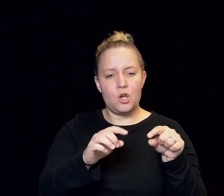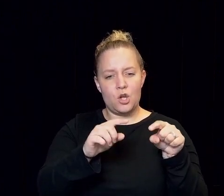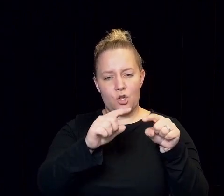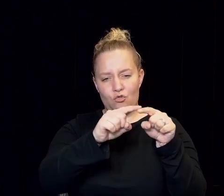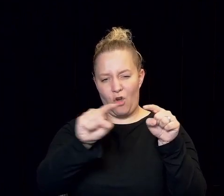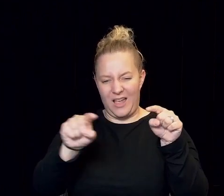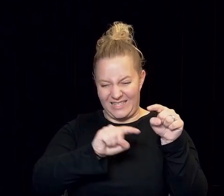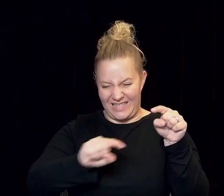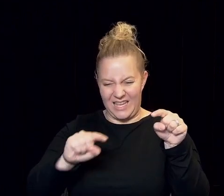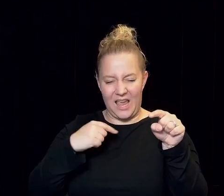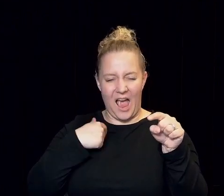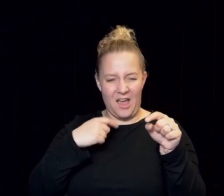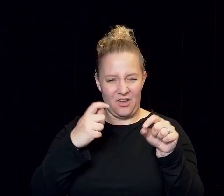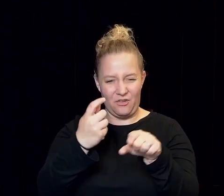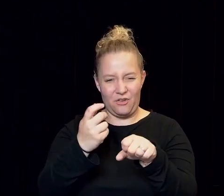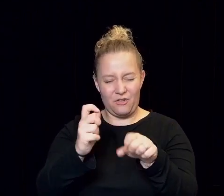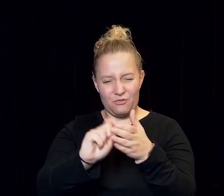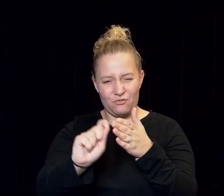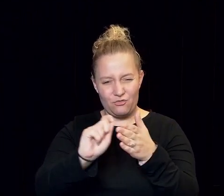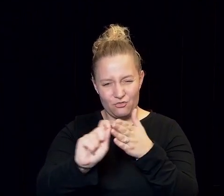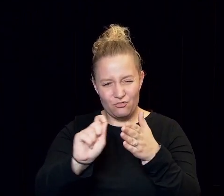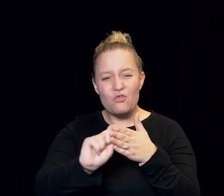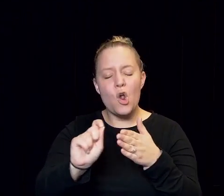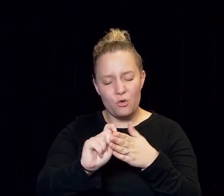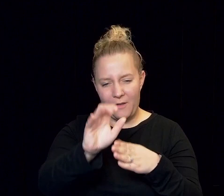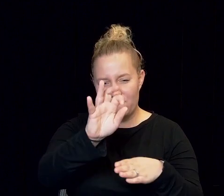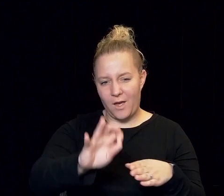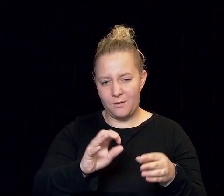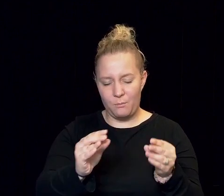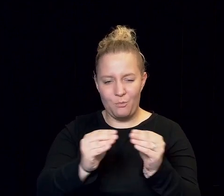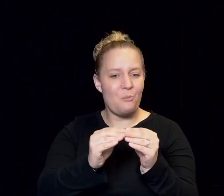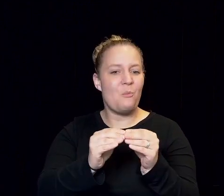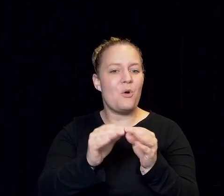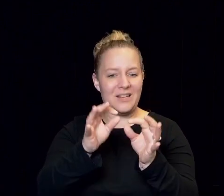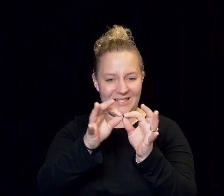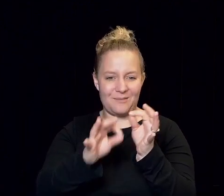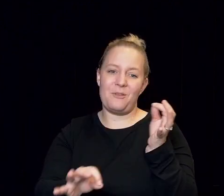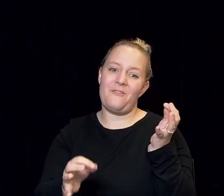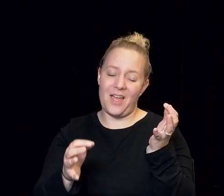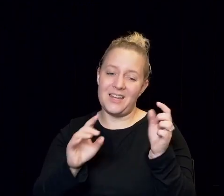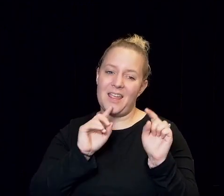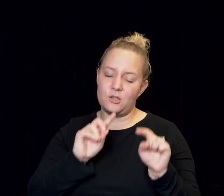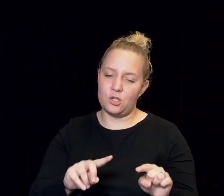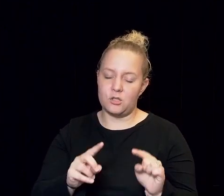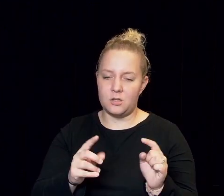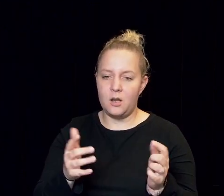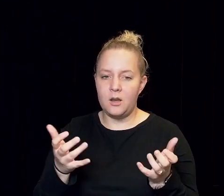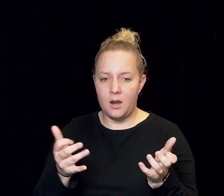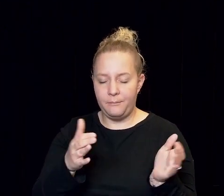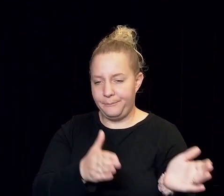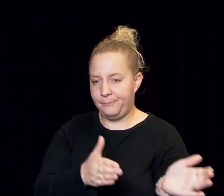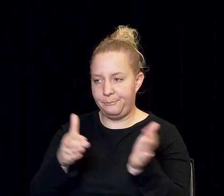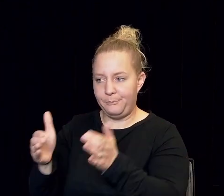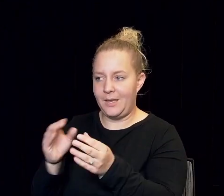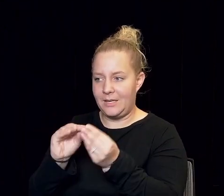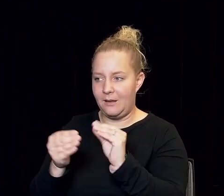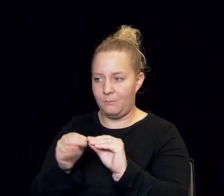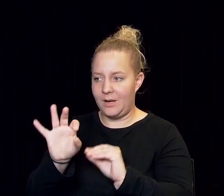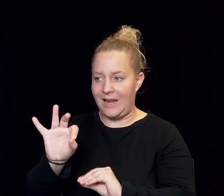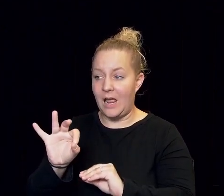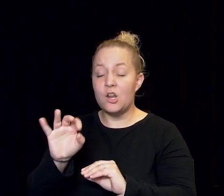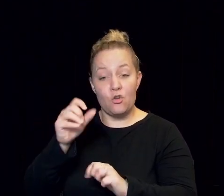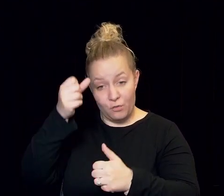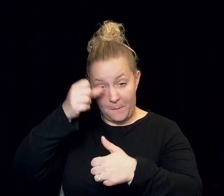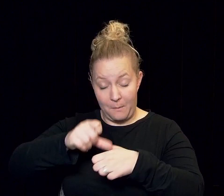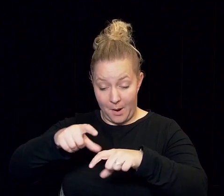ahead and just rewrote the fractions as the simplified answers. All right, let's look at number 9. Like I said, pause if